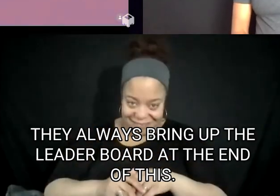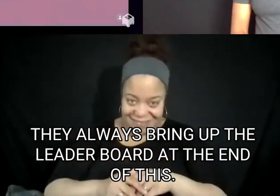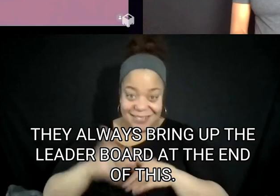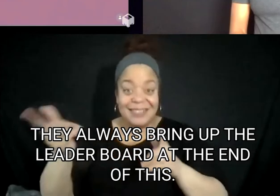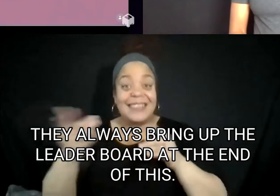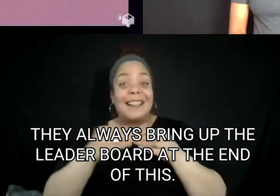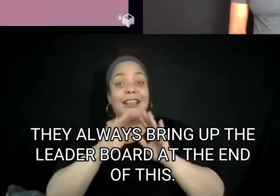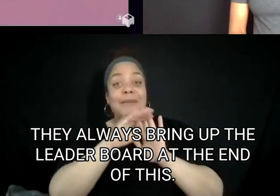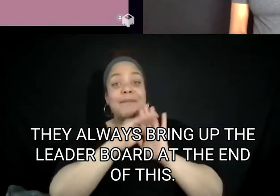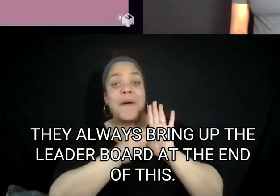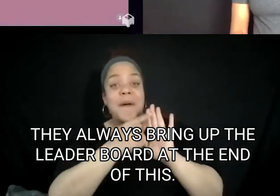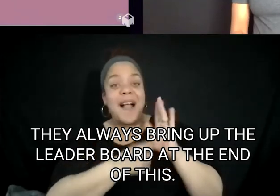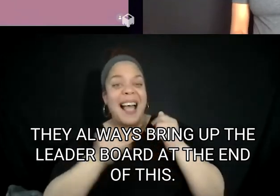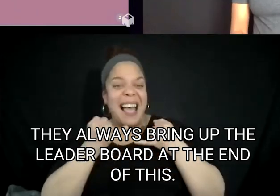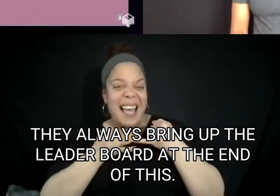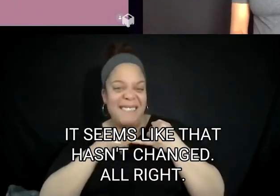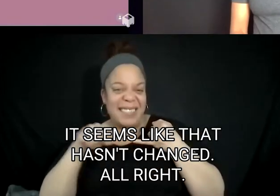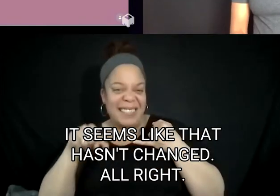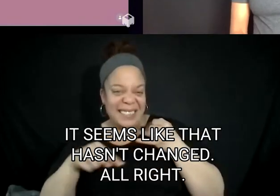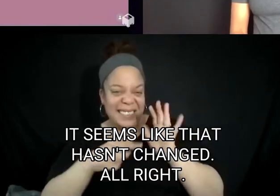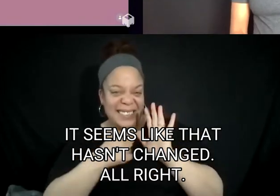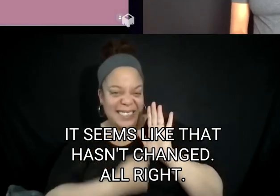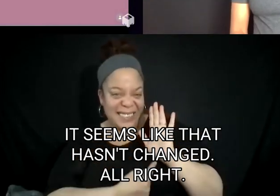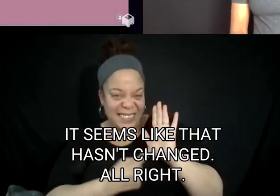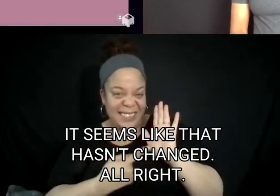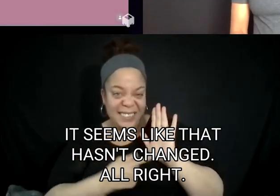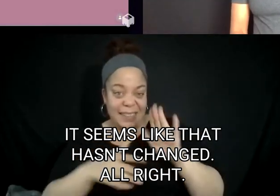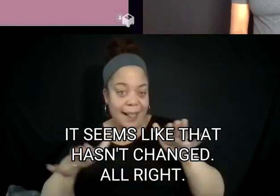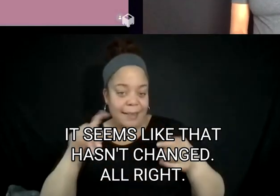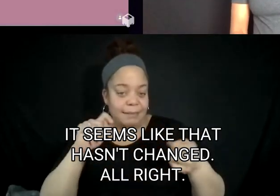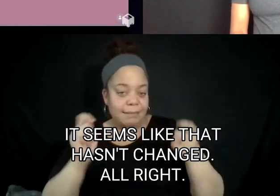Well, we'll come back to the leaderboard, making sure that it works.